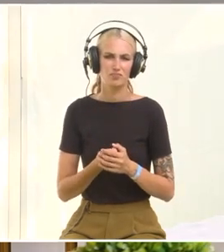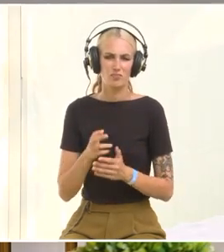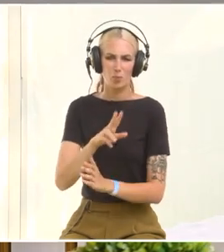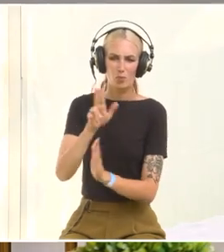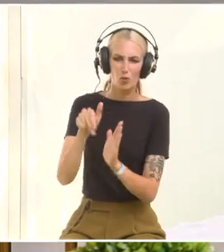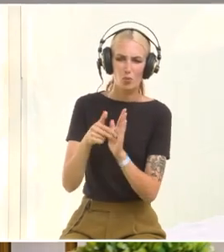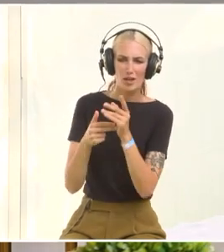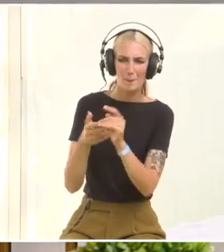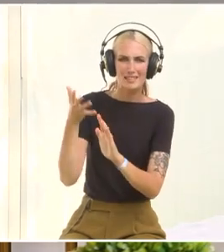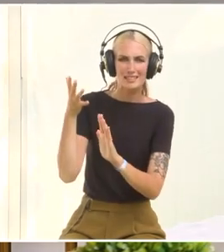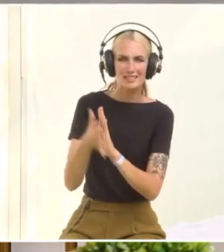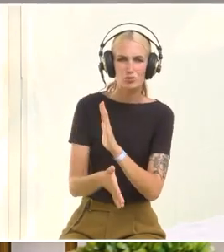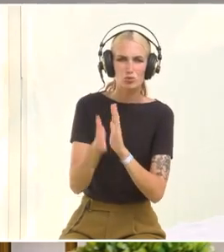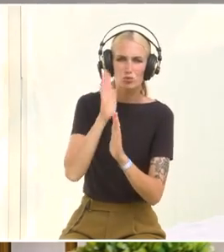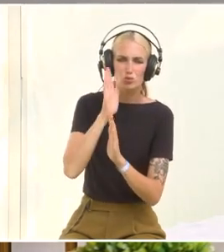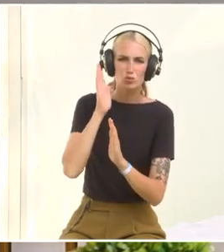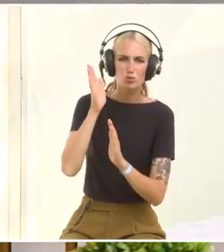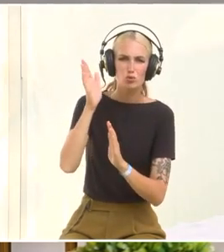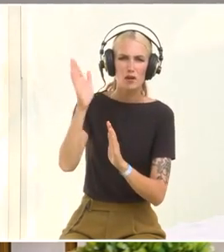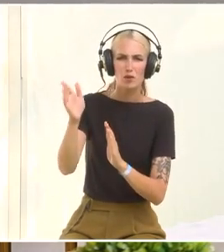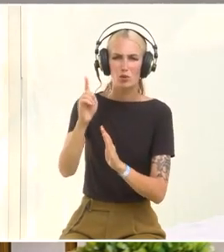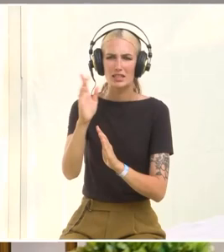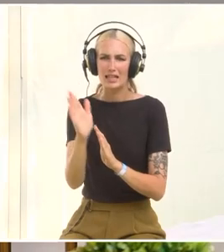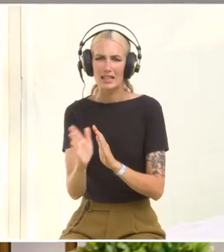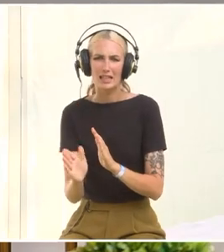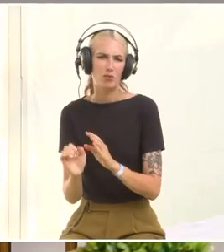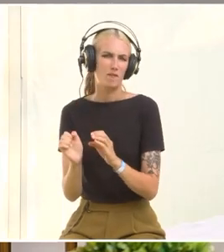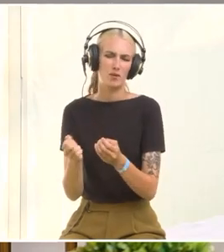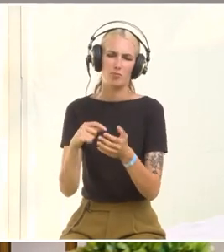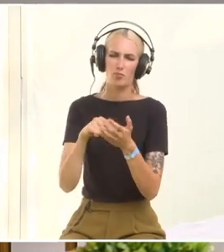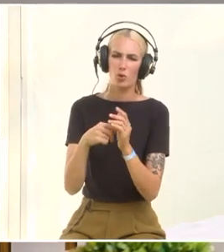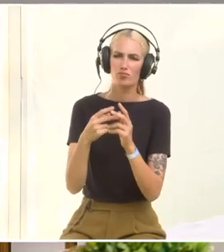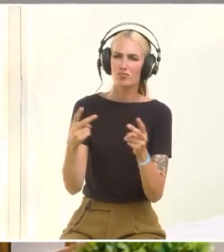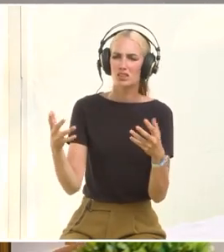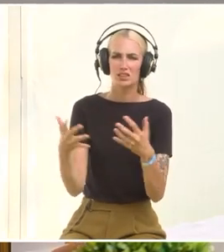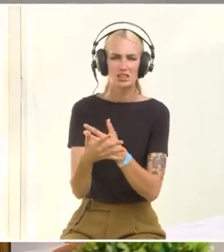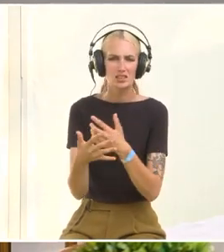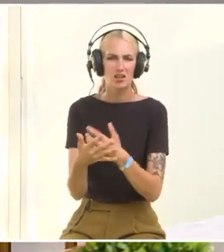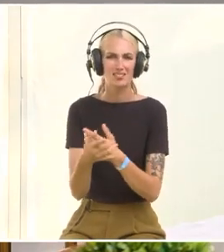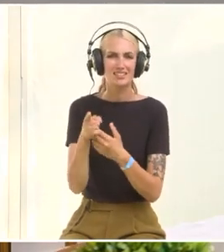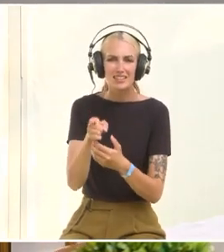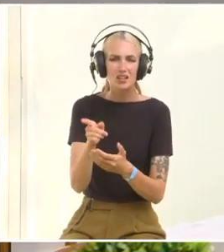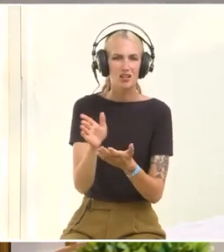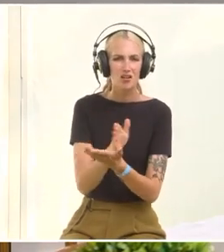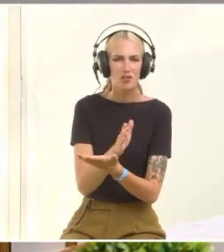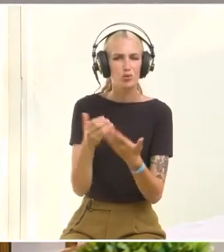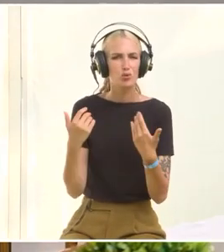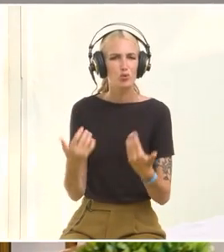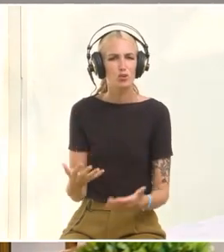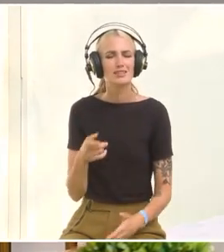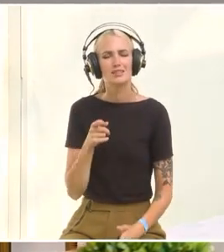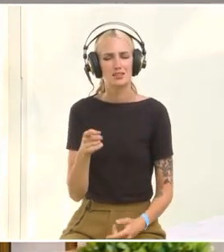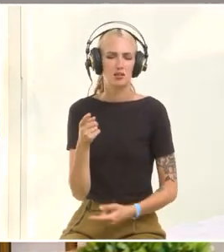problems that we will have in the future, with the climate or with some other reasons, with the wars and so on. I think it's very good